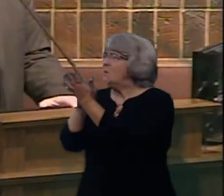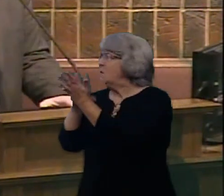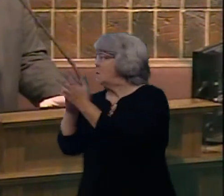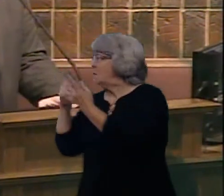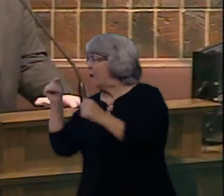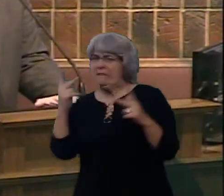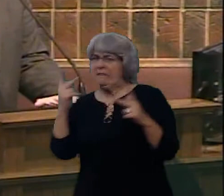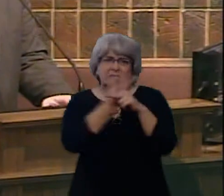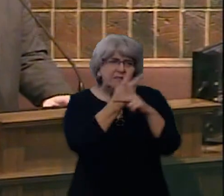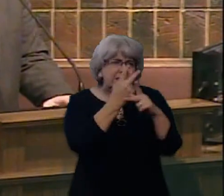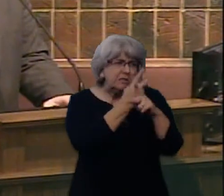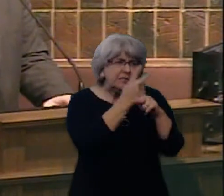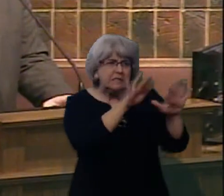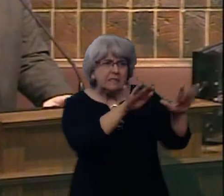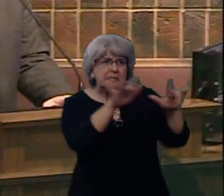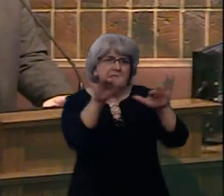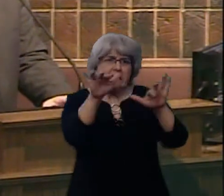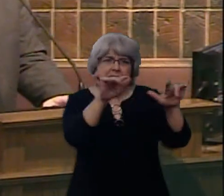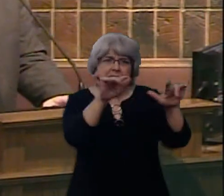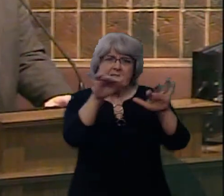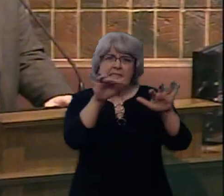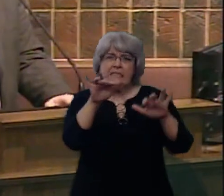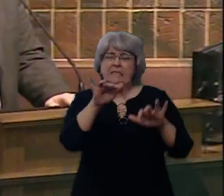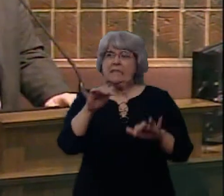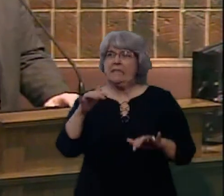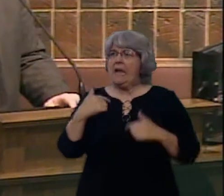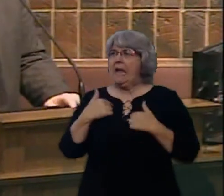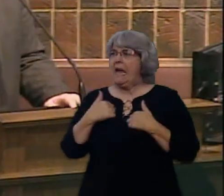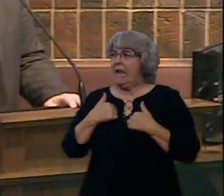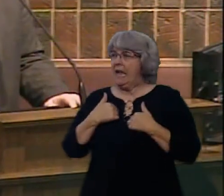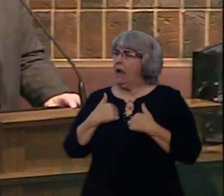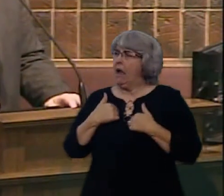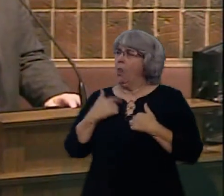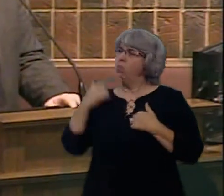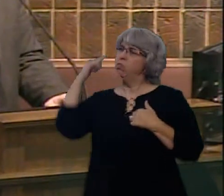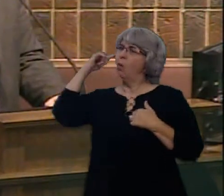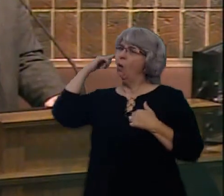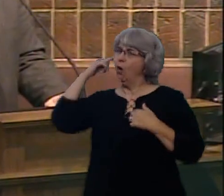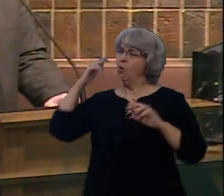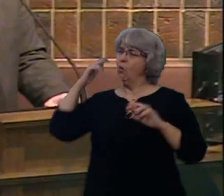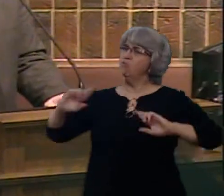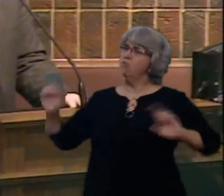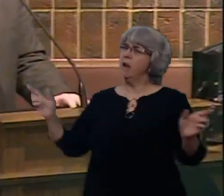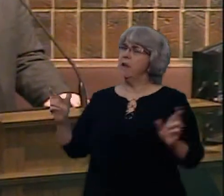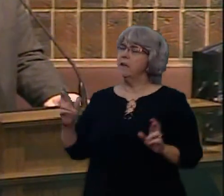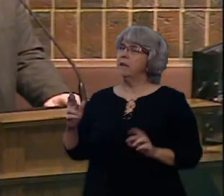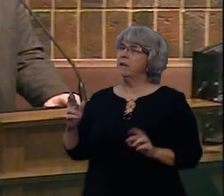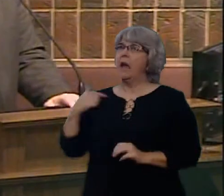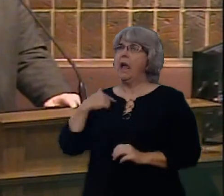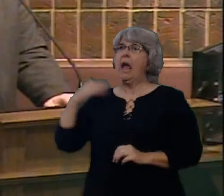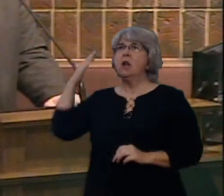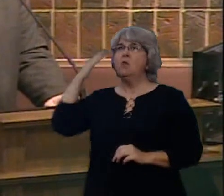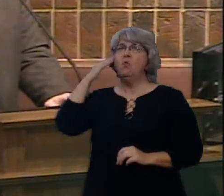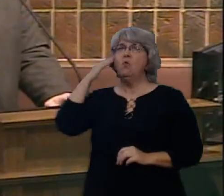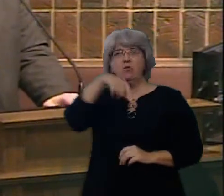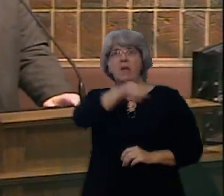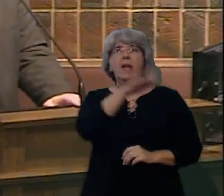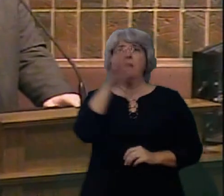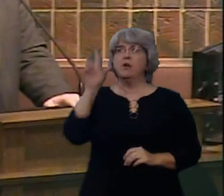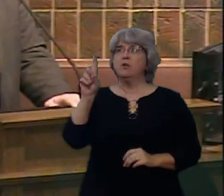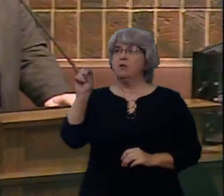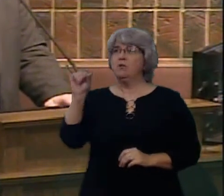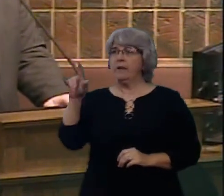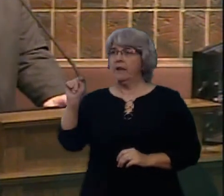out. I say I was a little bit prepared. I was prepared that it was going to happen. I was